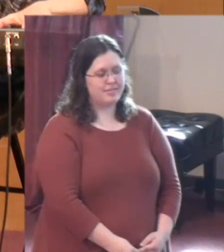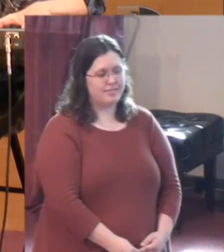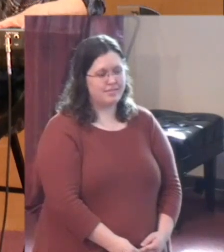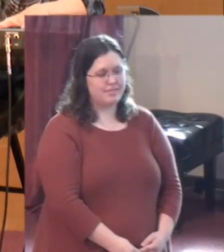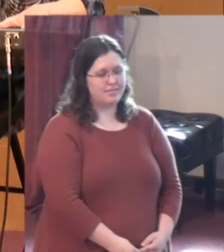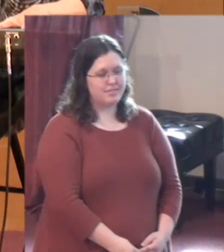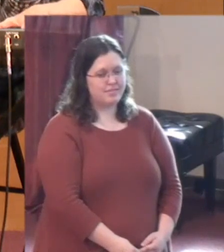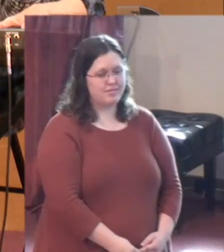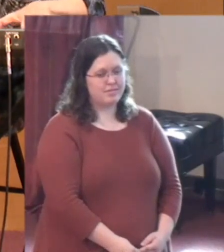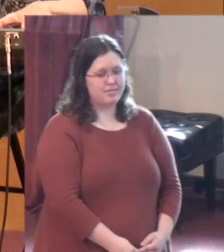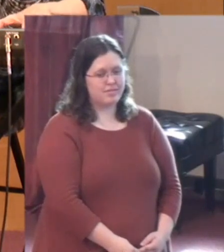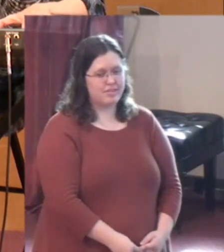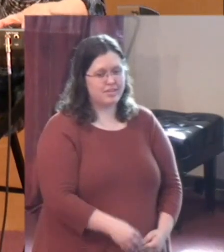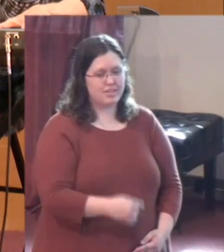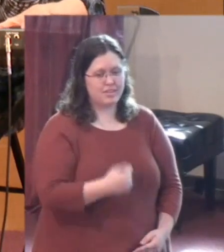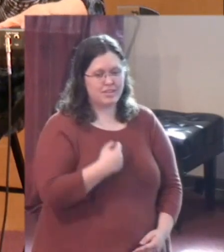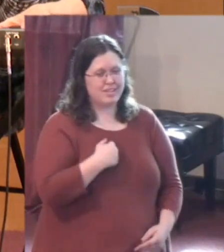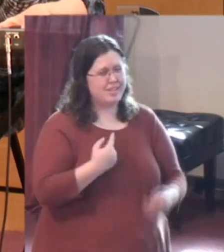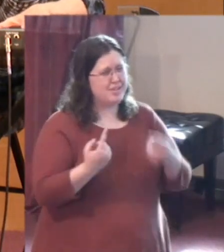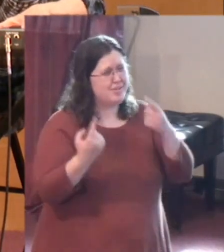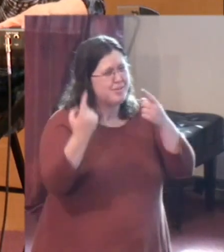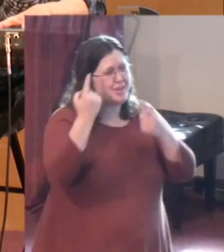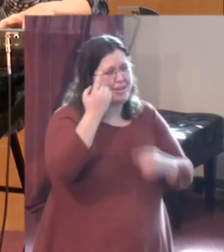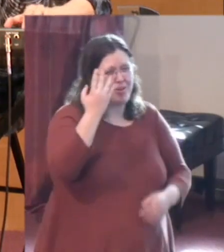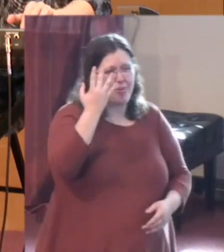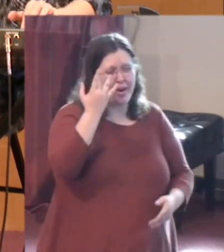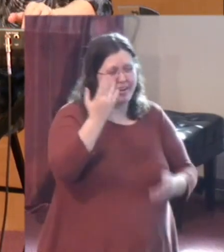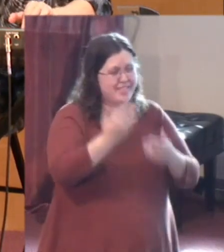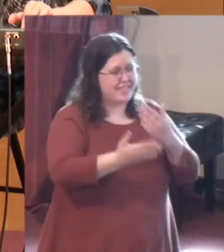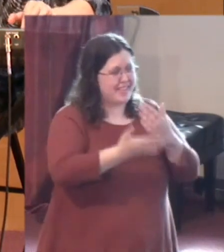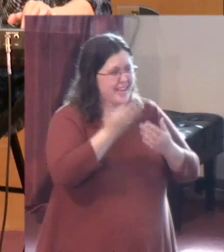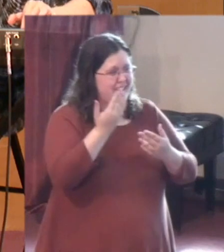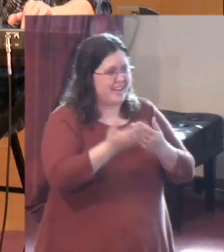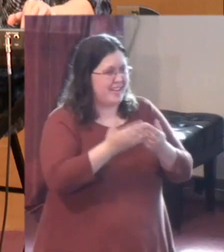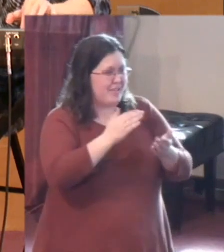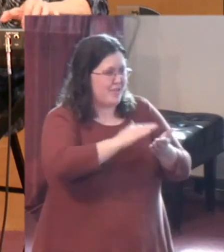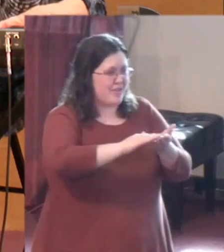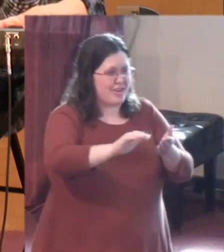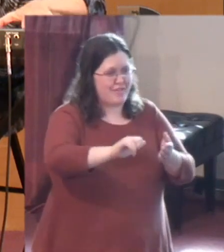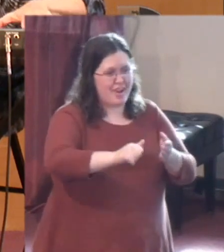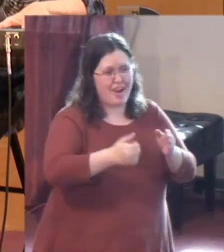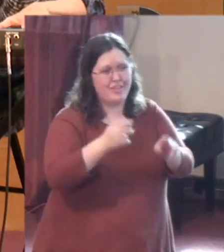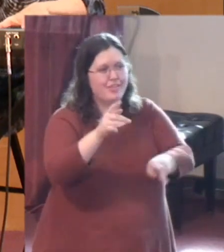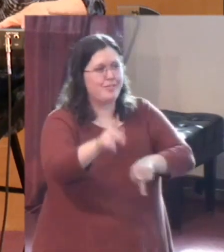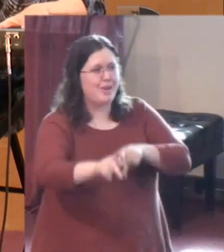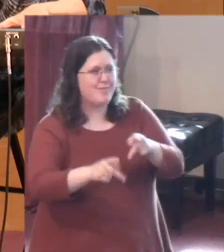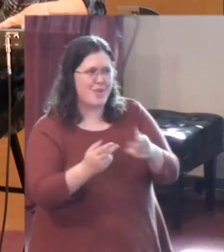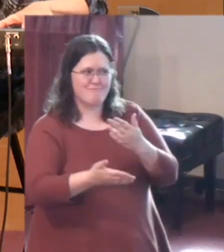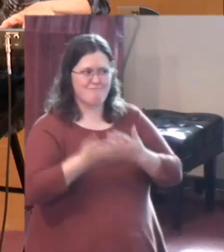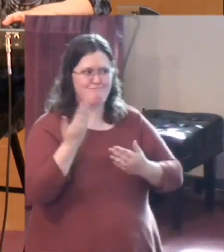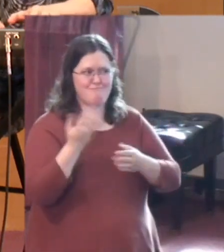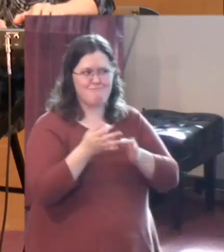I wonder why it's easier forgiving someone else.